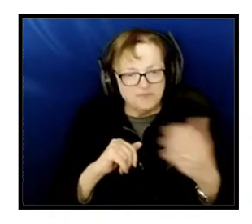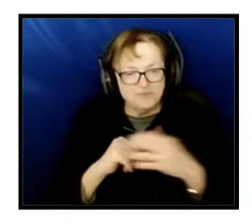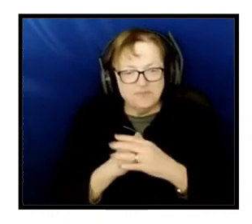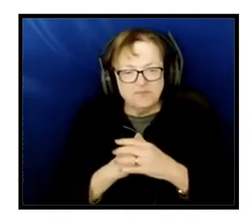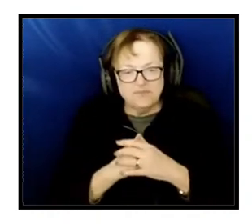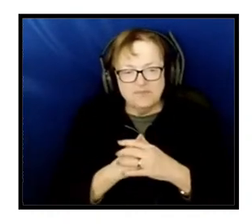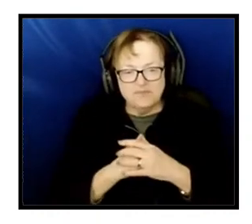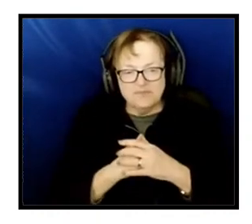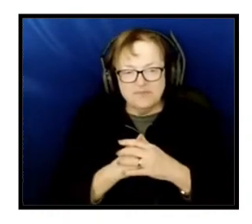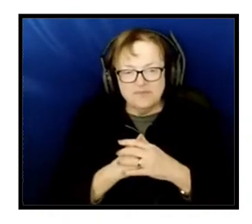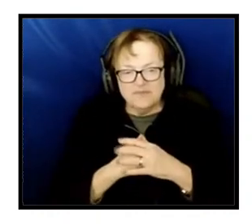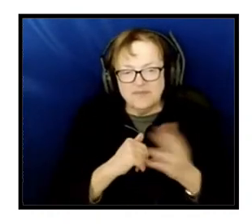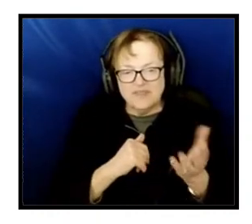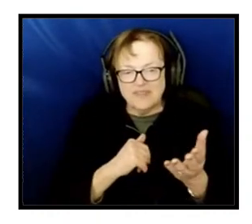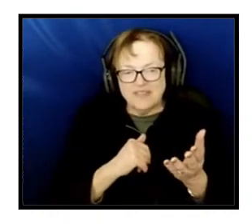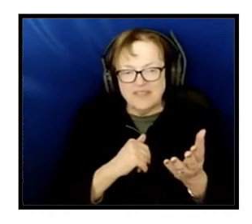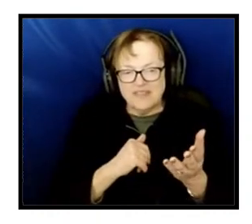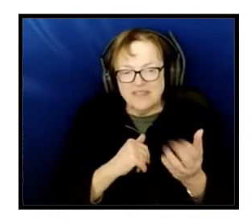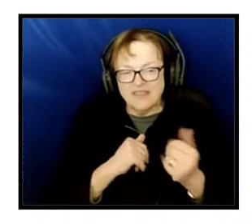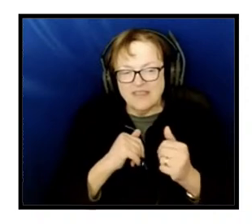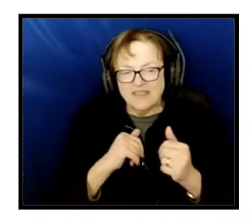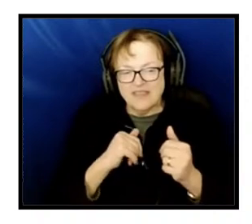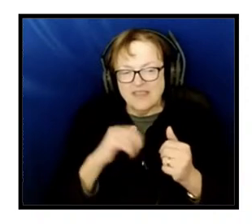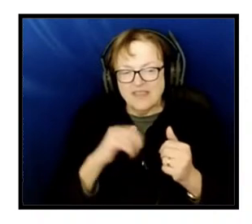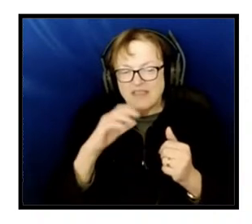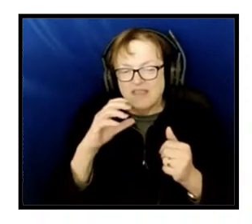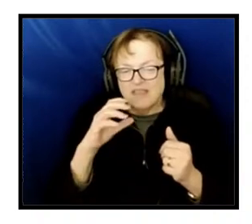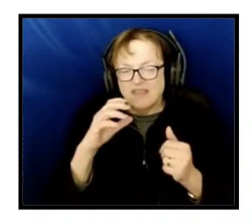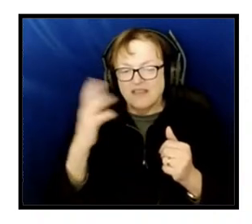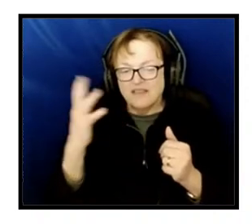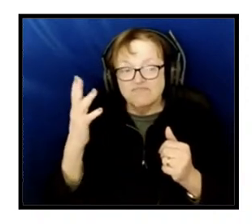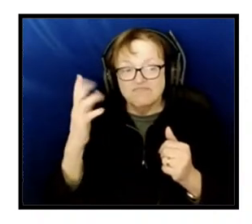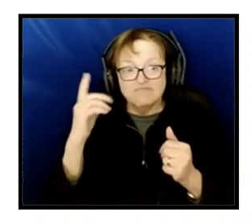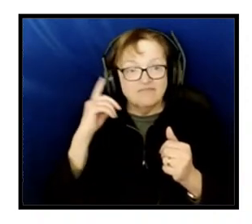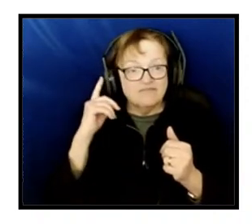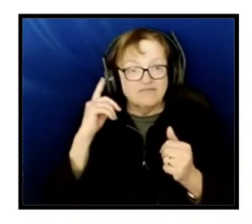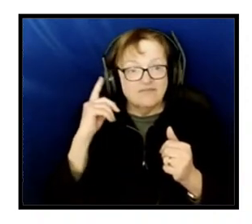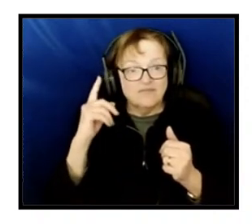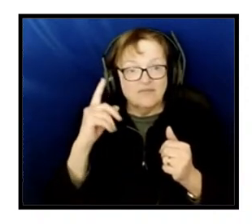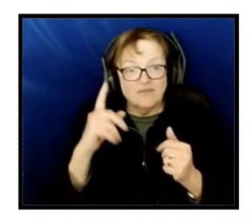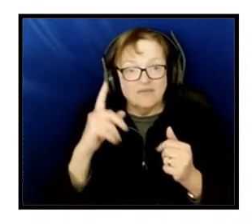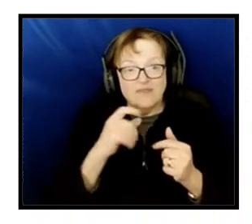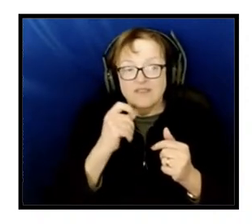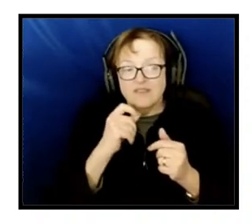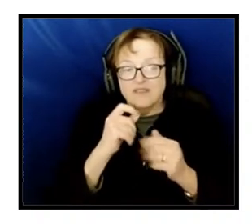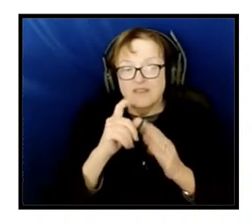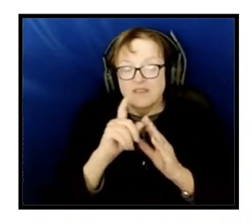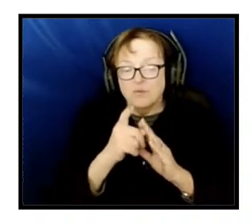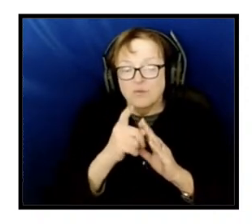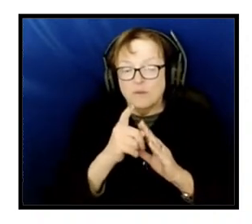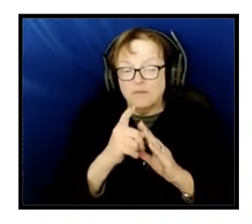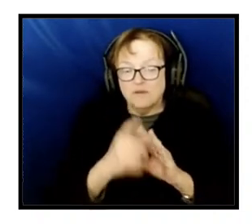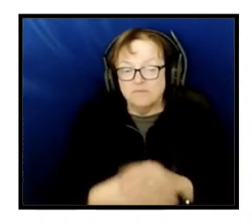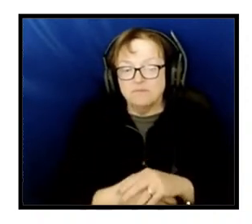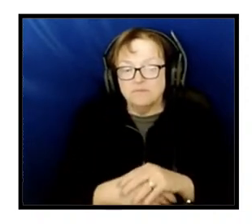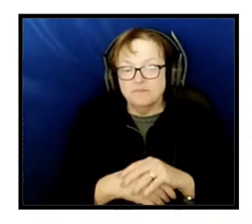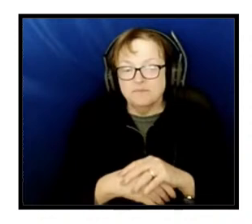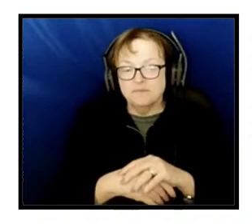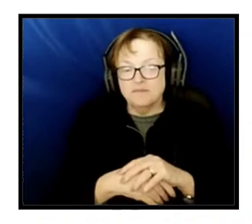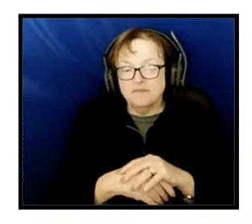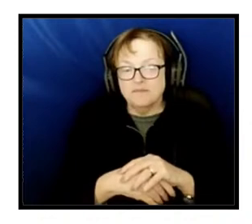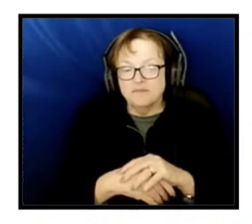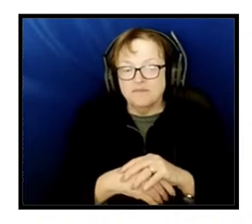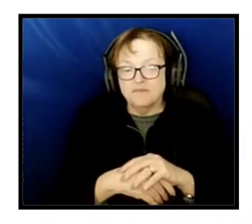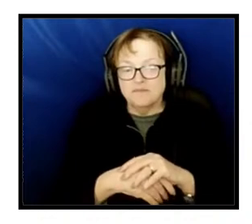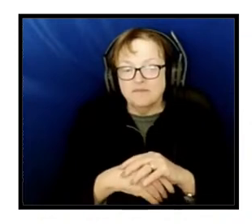Hi, everyone. My name is Adrienne Marie Brown, and it is my honor to be here with you in this moment